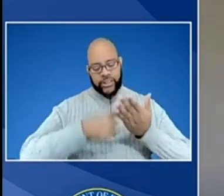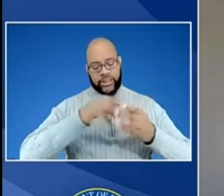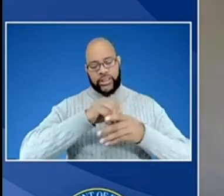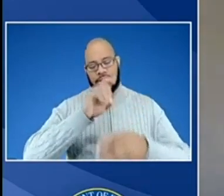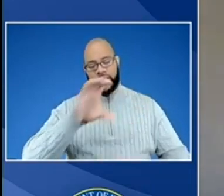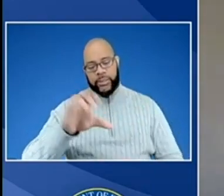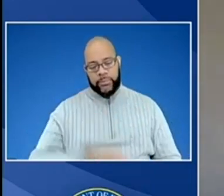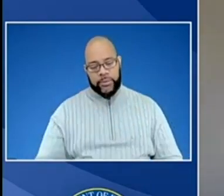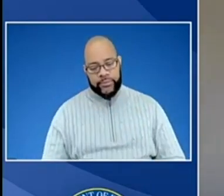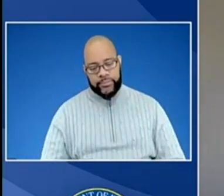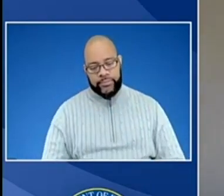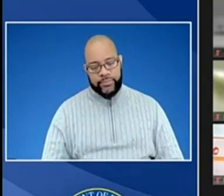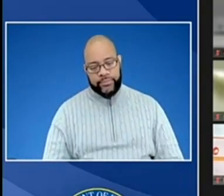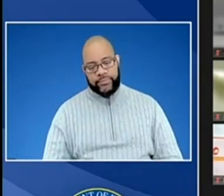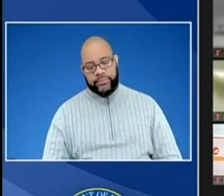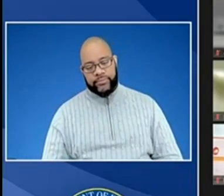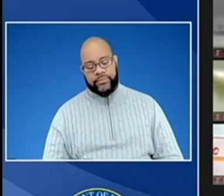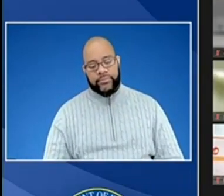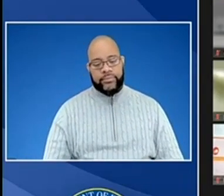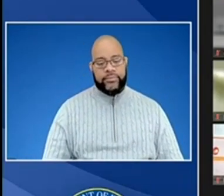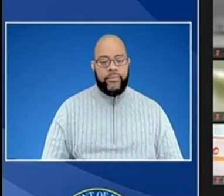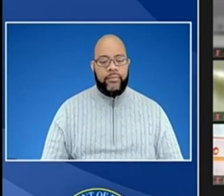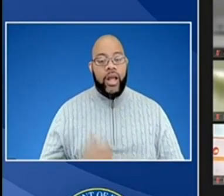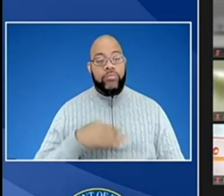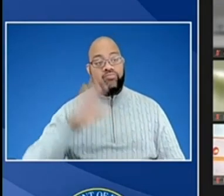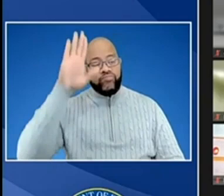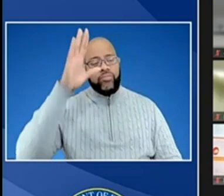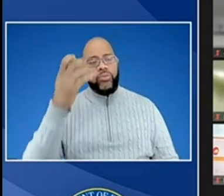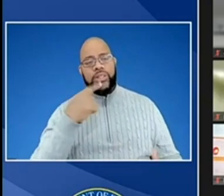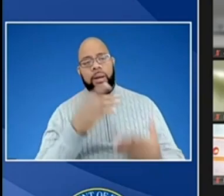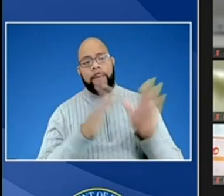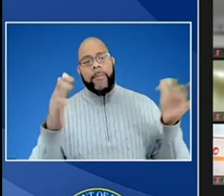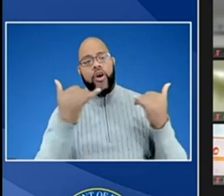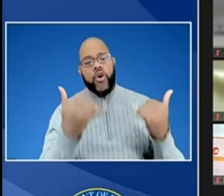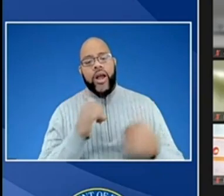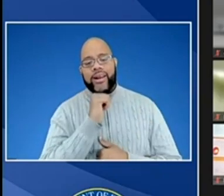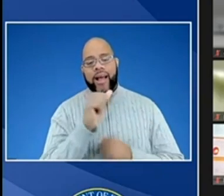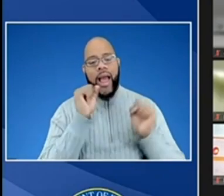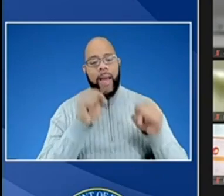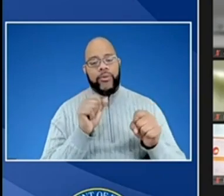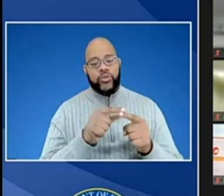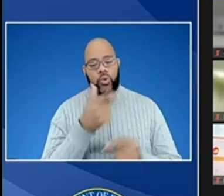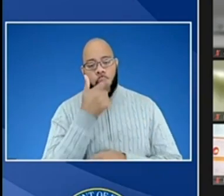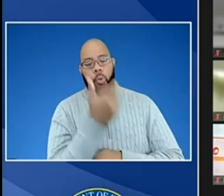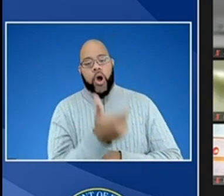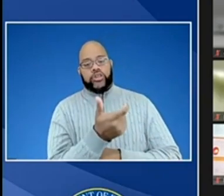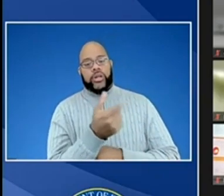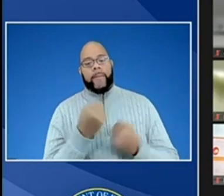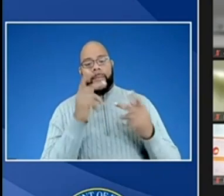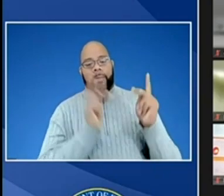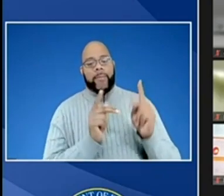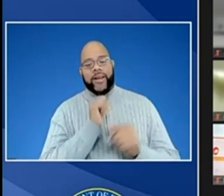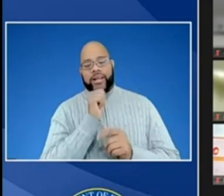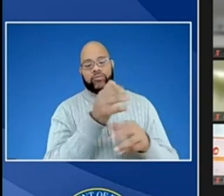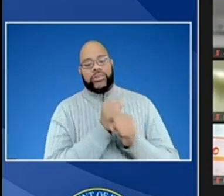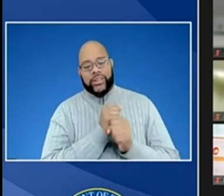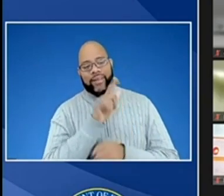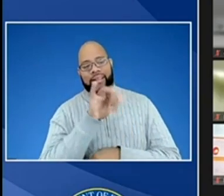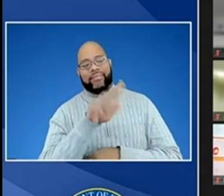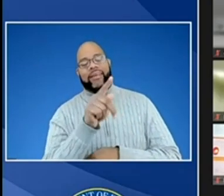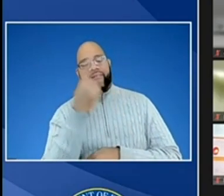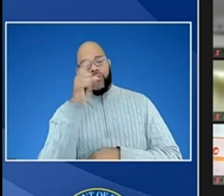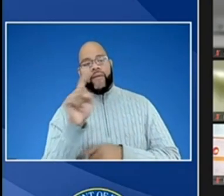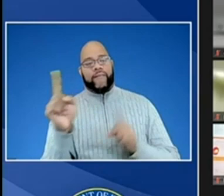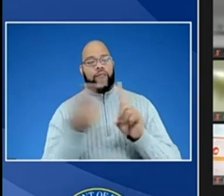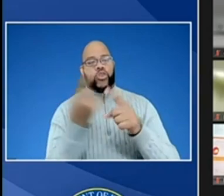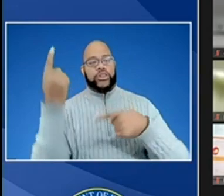up? I do. I just wanted to raise that the public is currently not able to watch. Many folks have not received the link for day